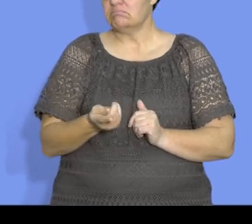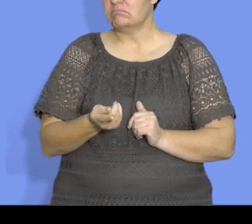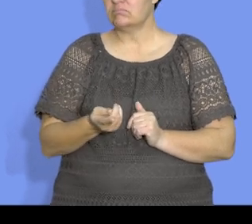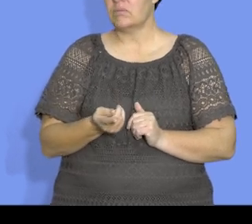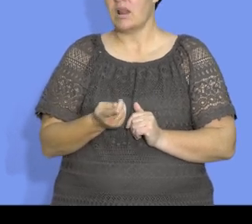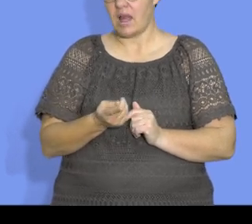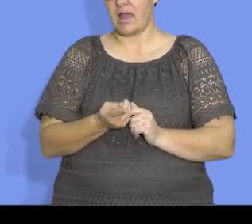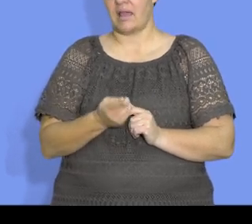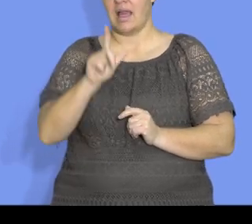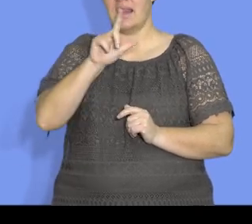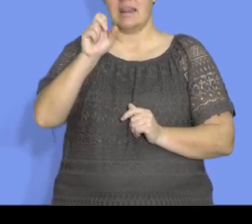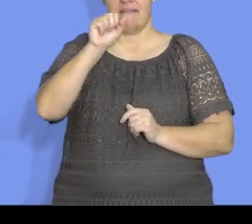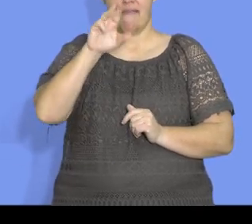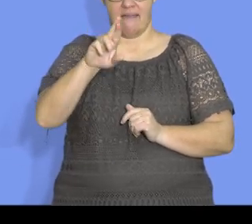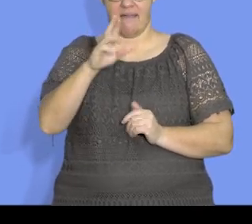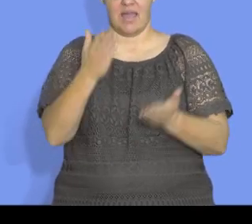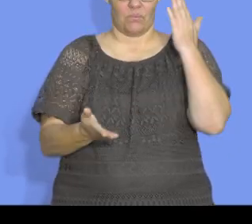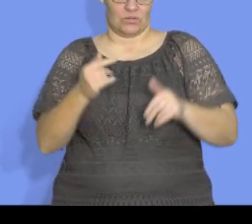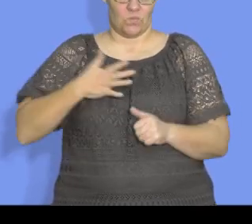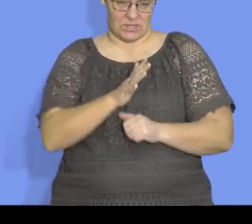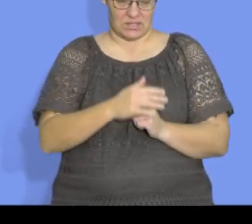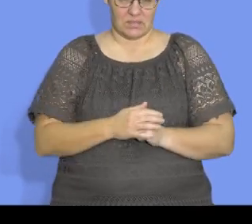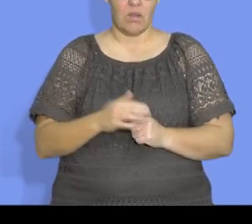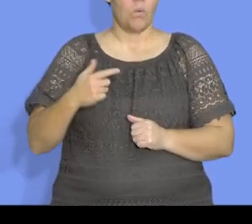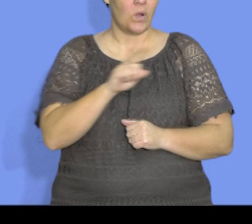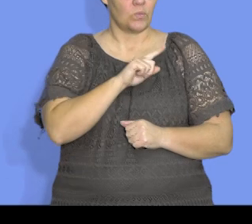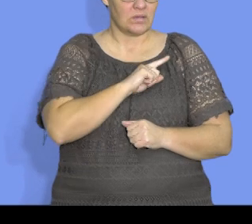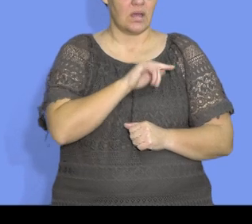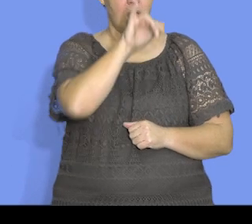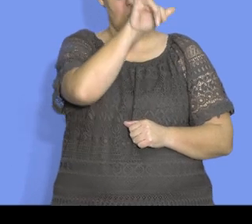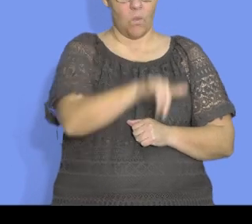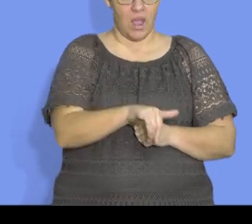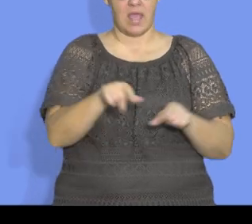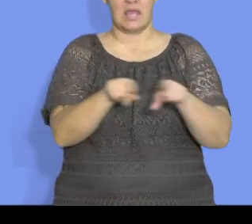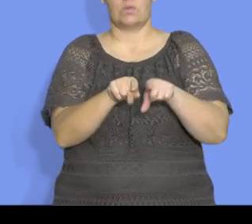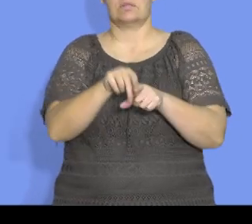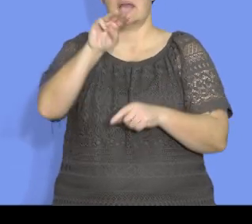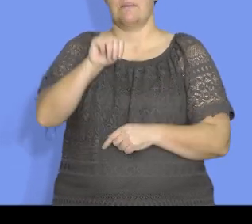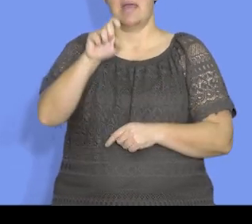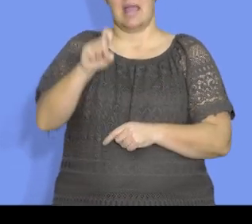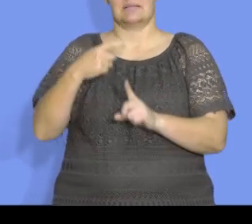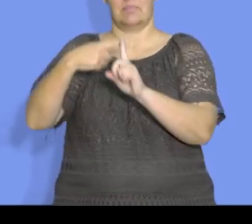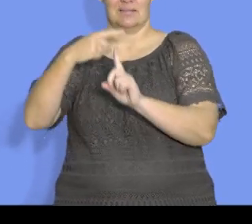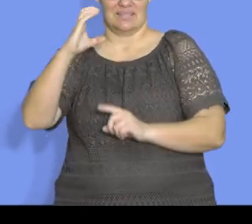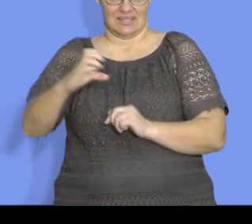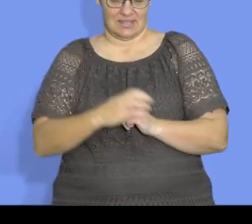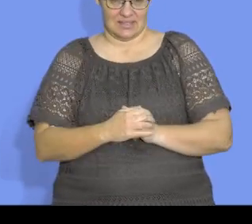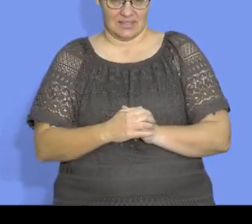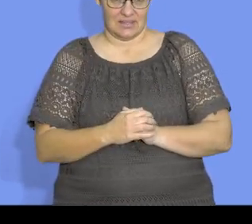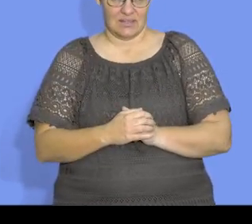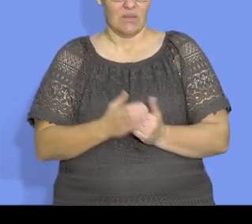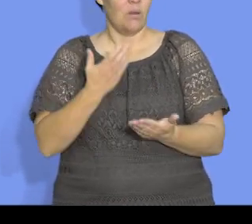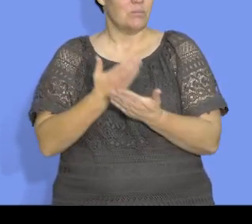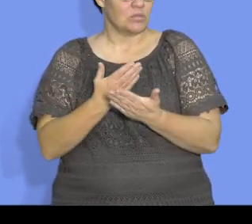sure that they look like a linear equation. You want to get them into the form of y equals mx plus c.